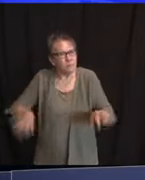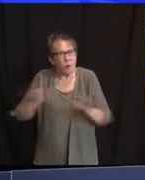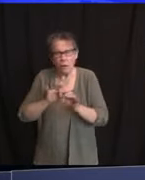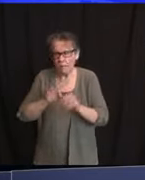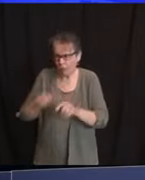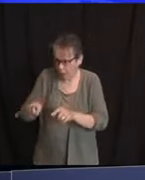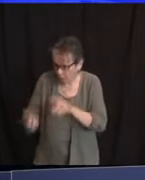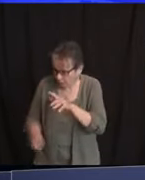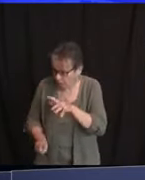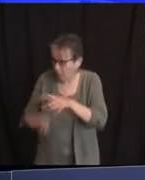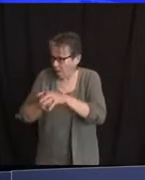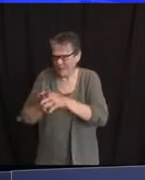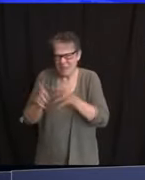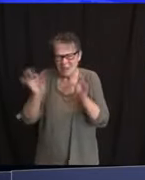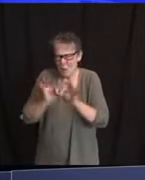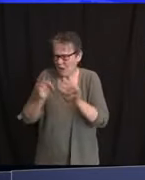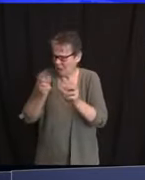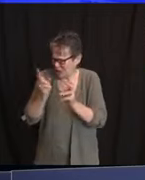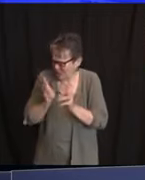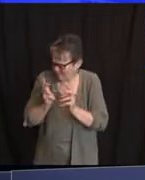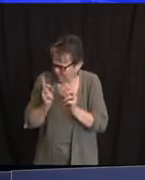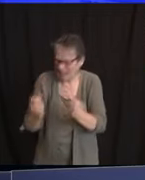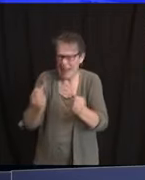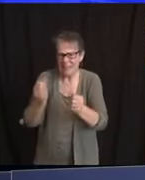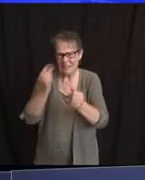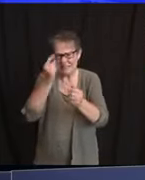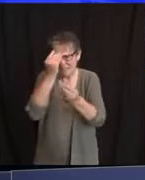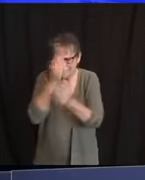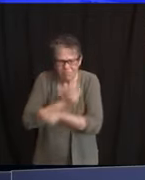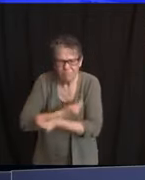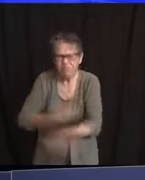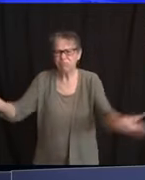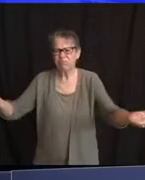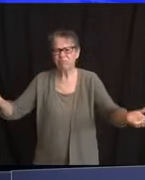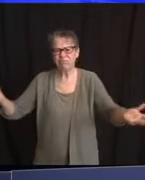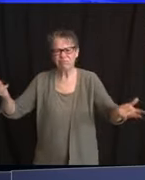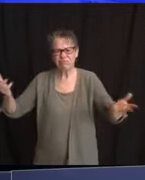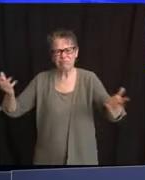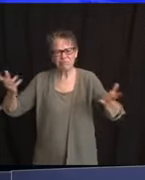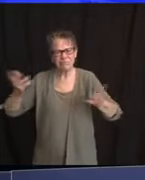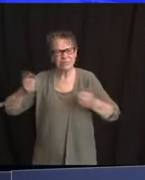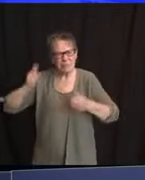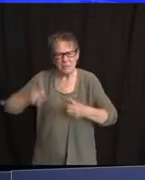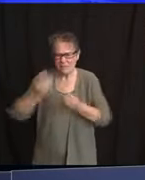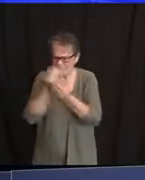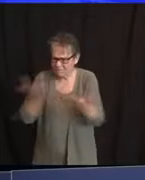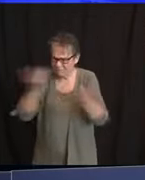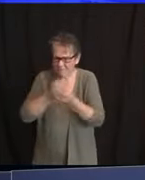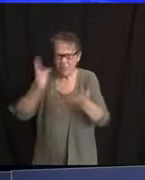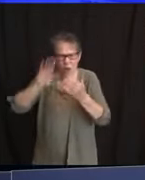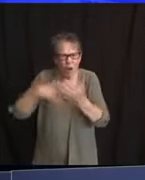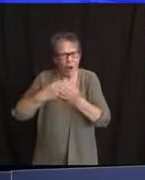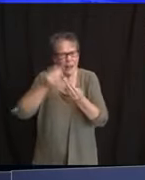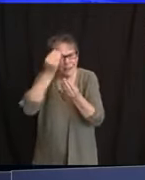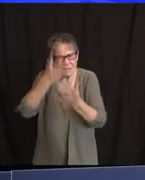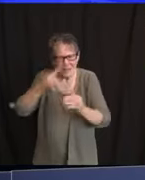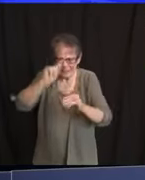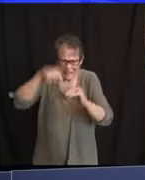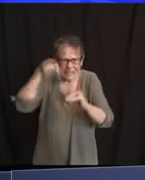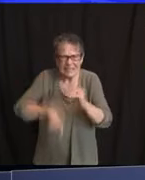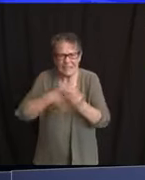all the information that exists so people can prepare, governments can prepare. I think China failed miserably in that regard. Beyond that,